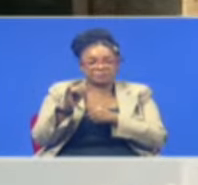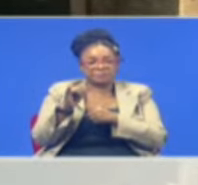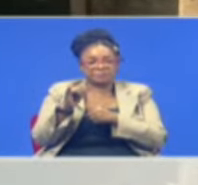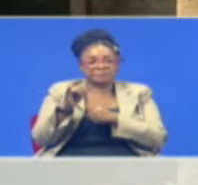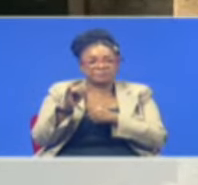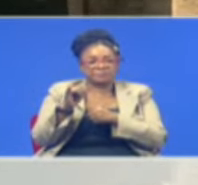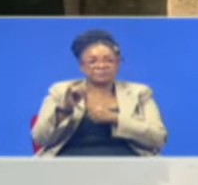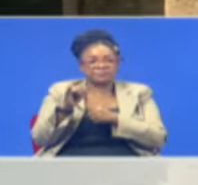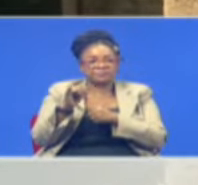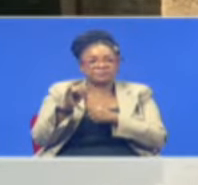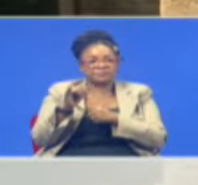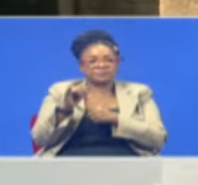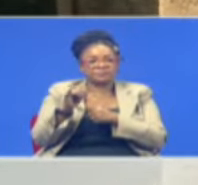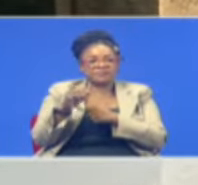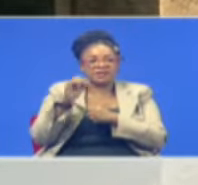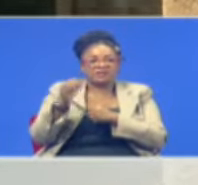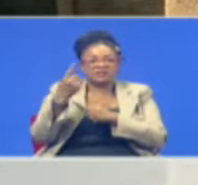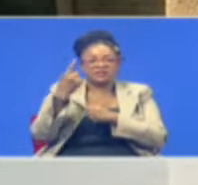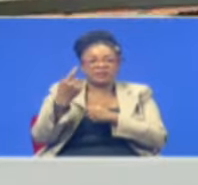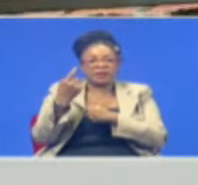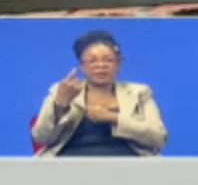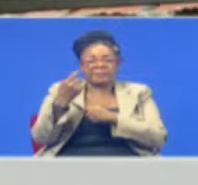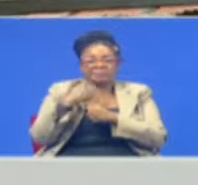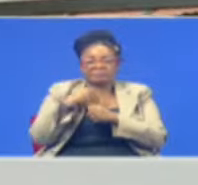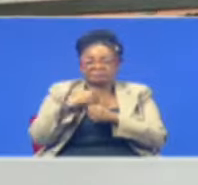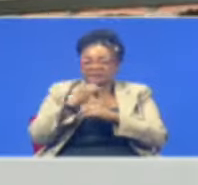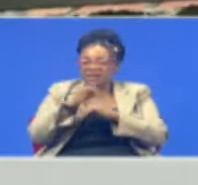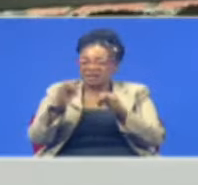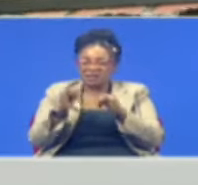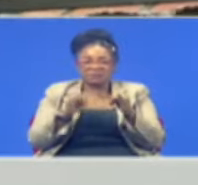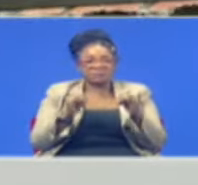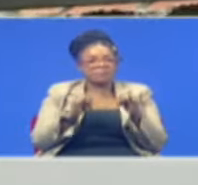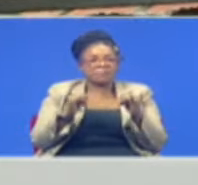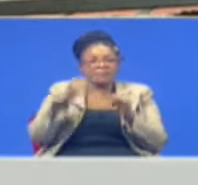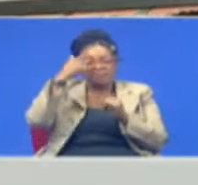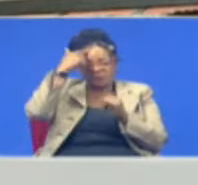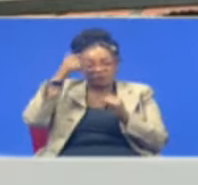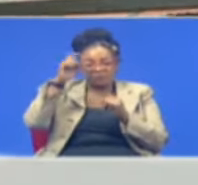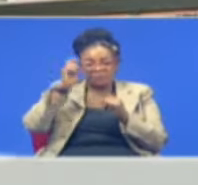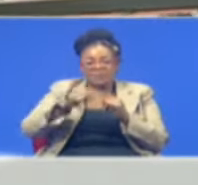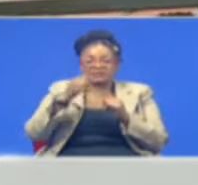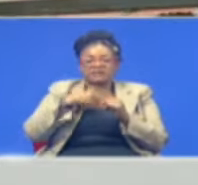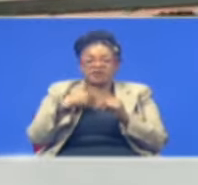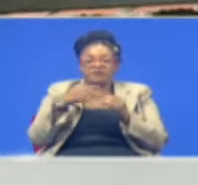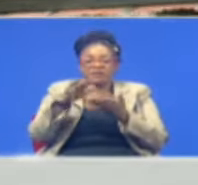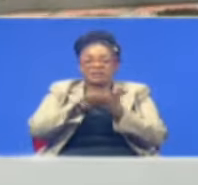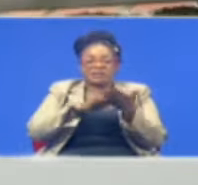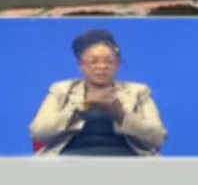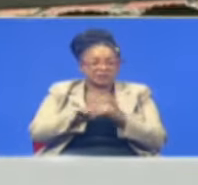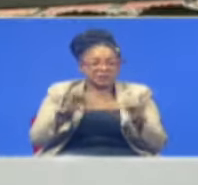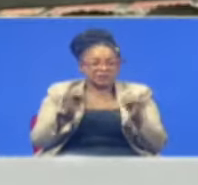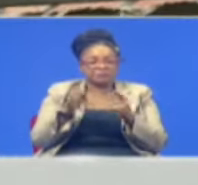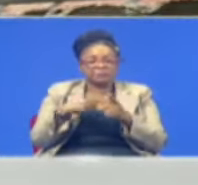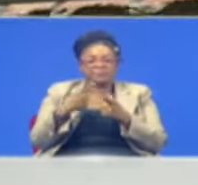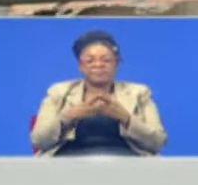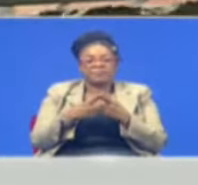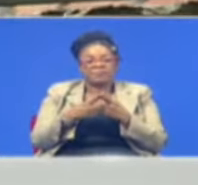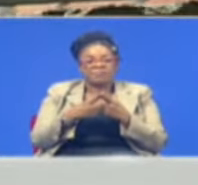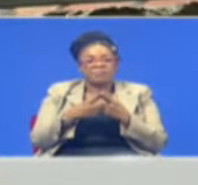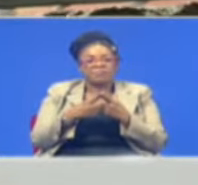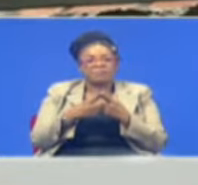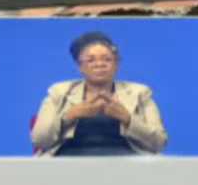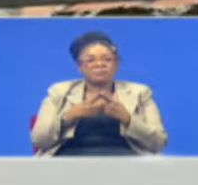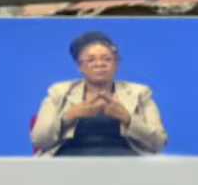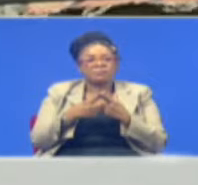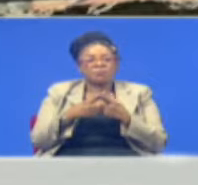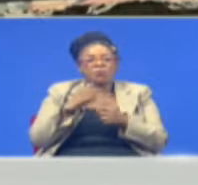ni kukilin kwanza. You lazima cleanliness first. Alafu ndio hii